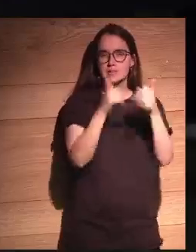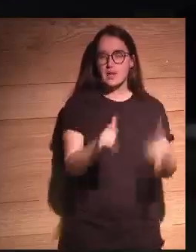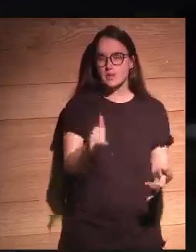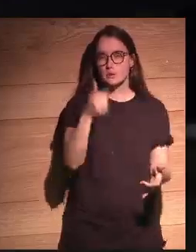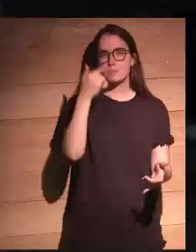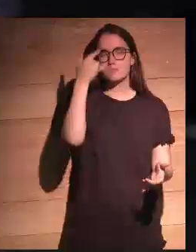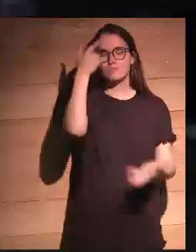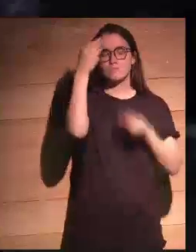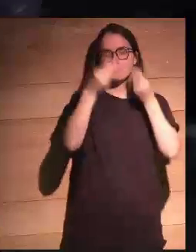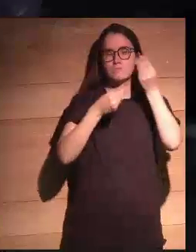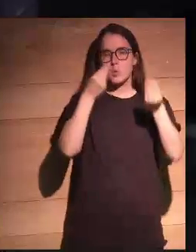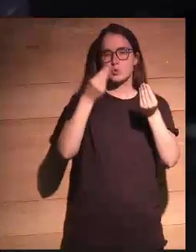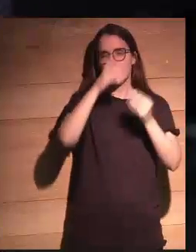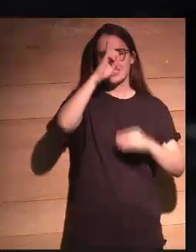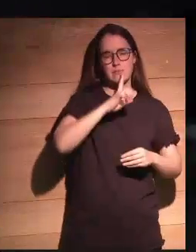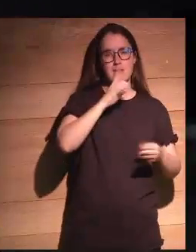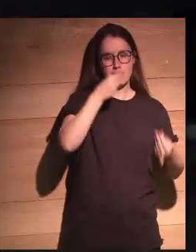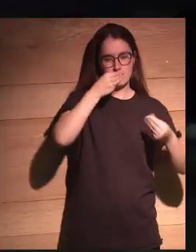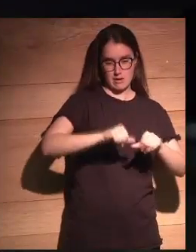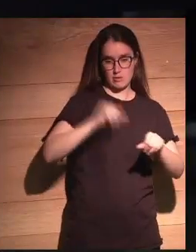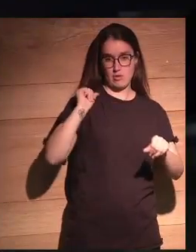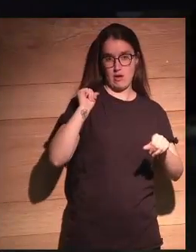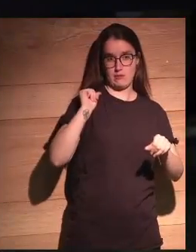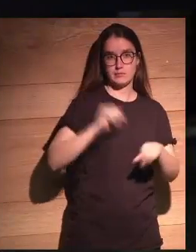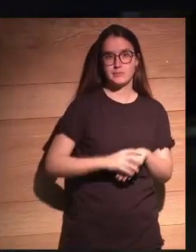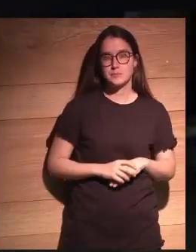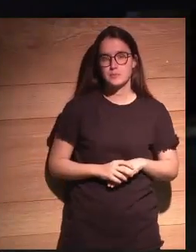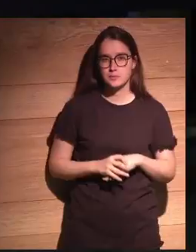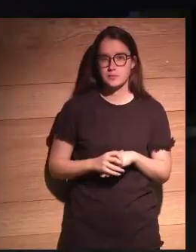agolpaba When I had pasada.